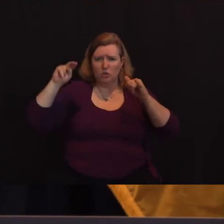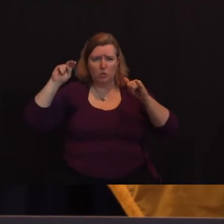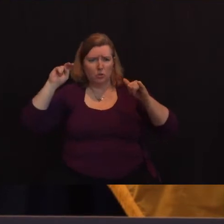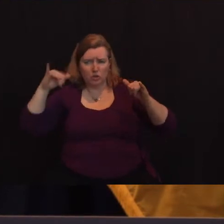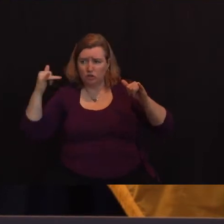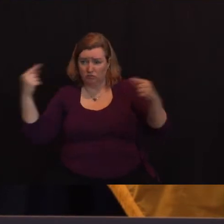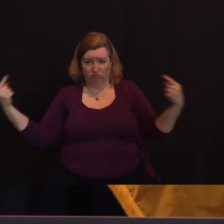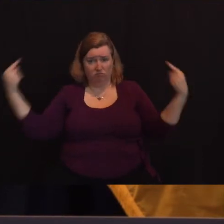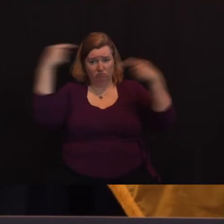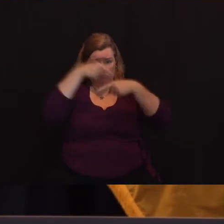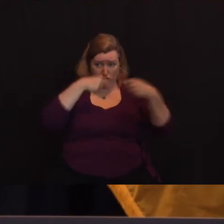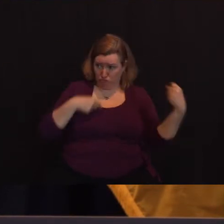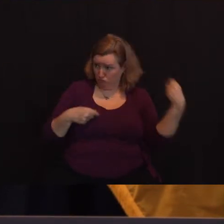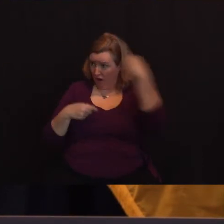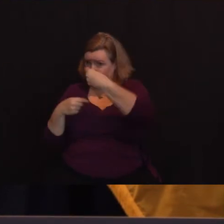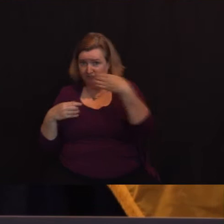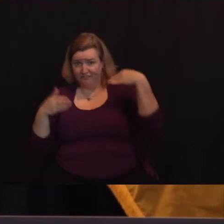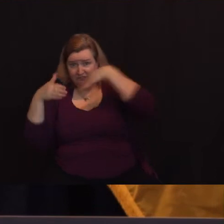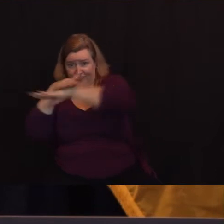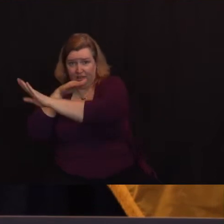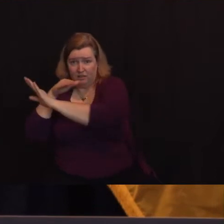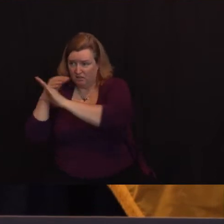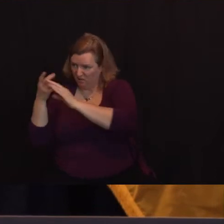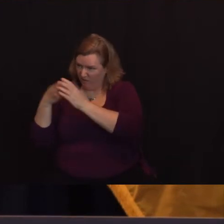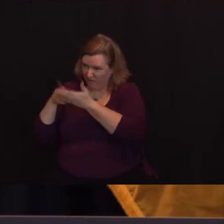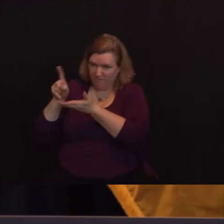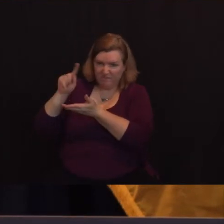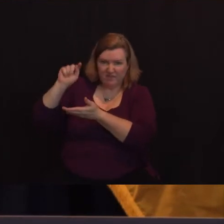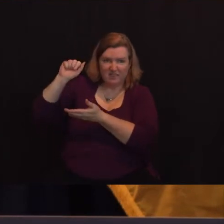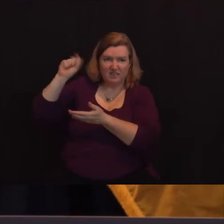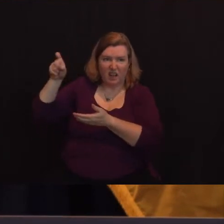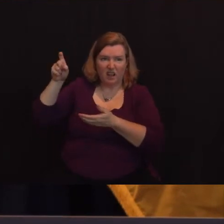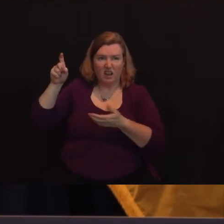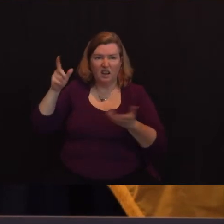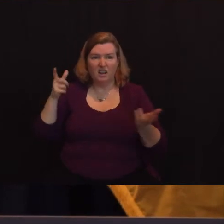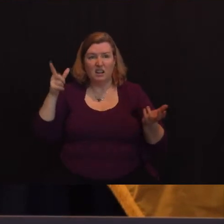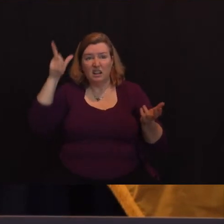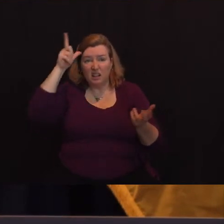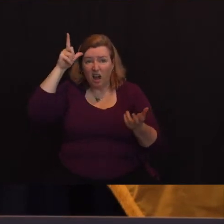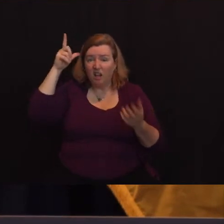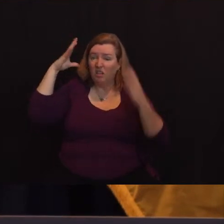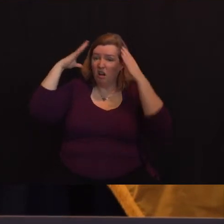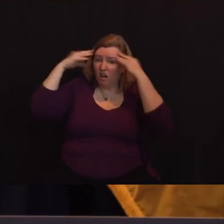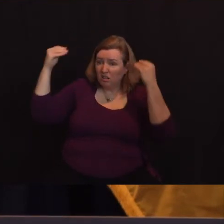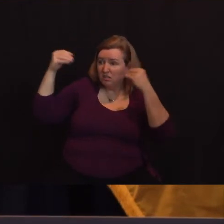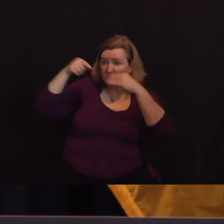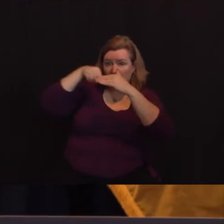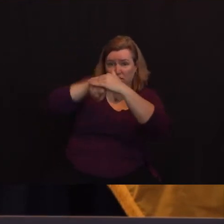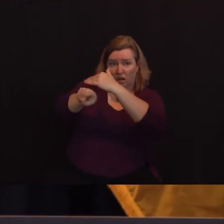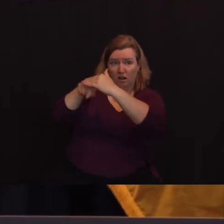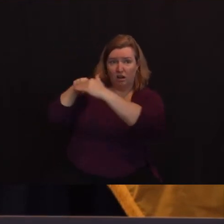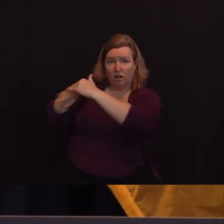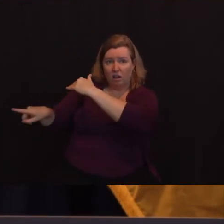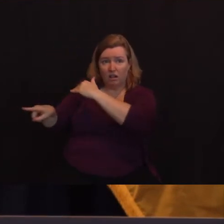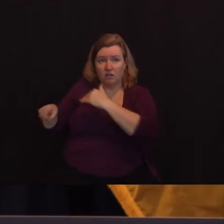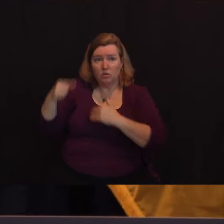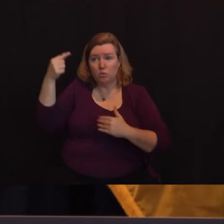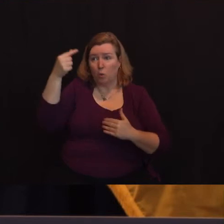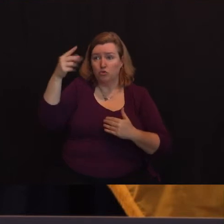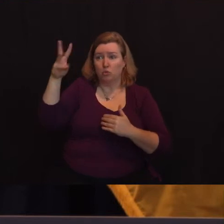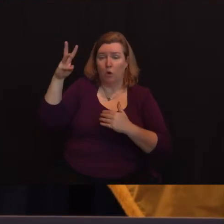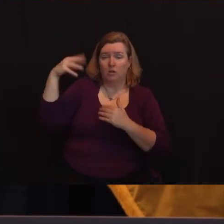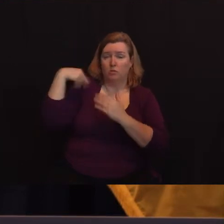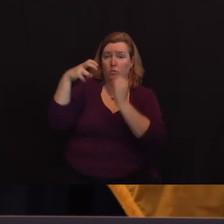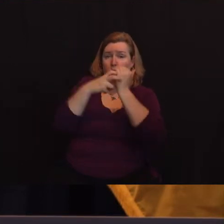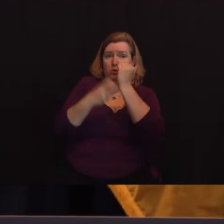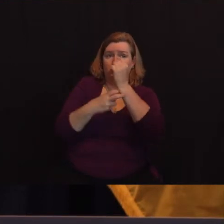unexplainable anomalies where you've got the Lincoln and Holland tunnels included and the George Washington not included. Lisa Swain, I think, was